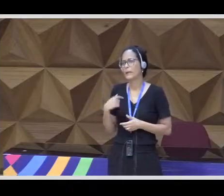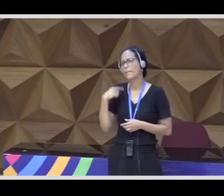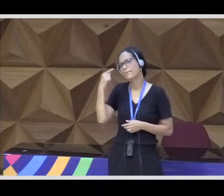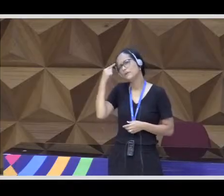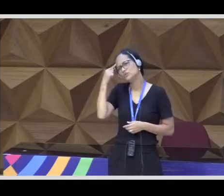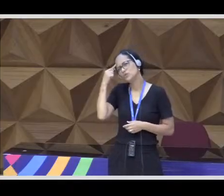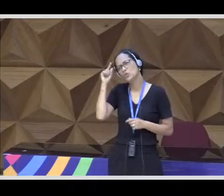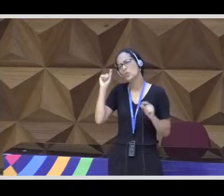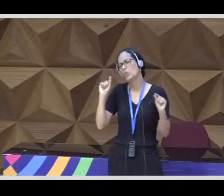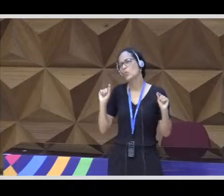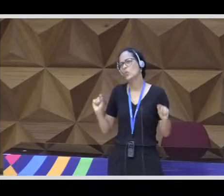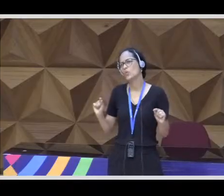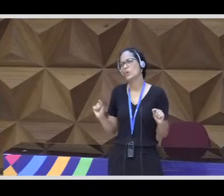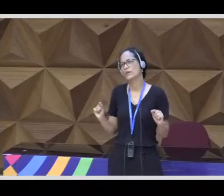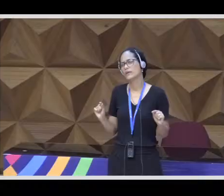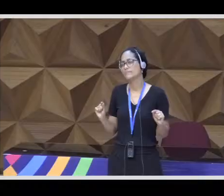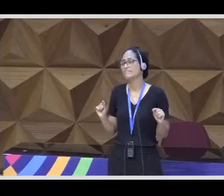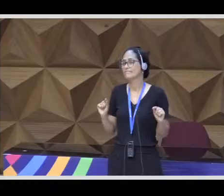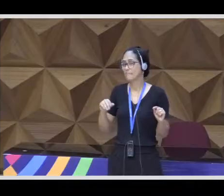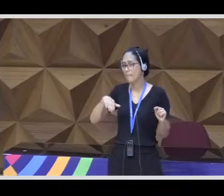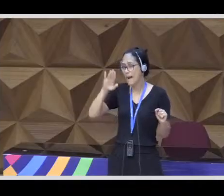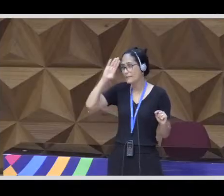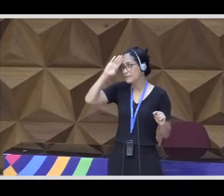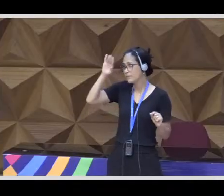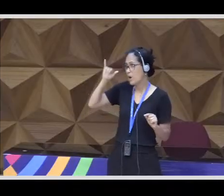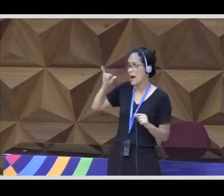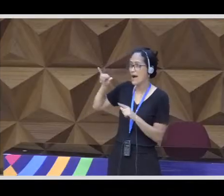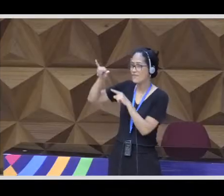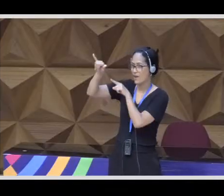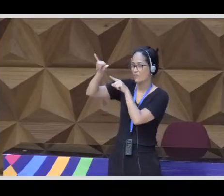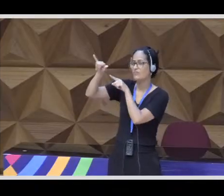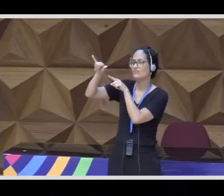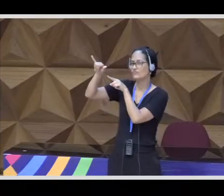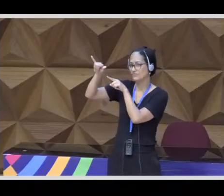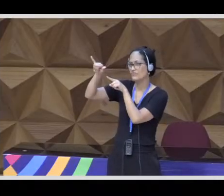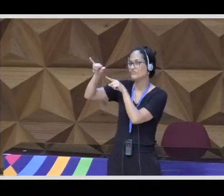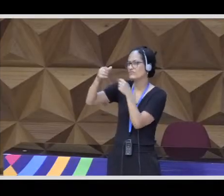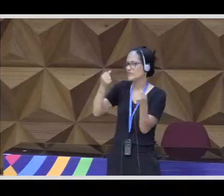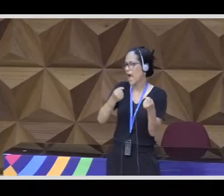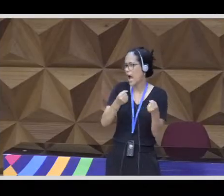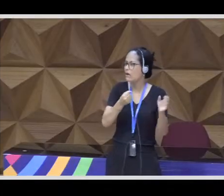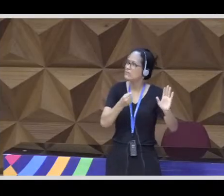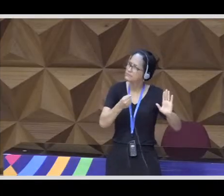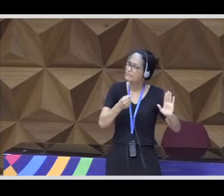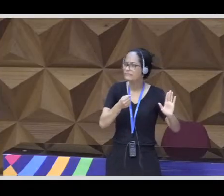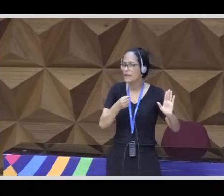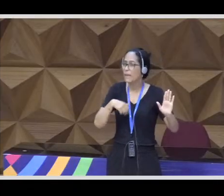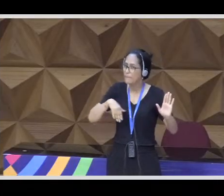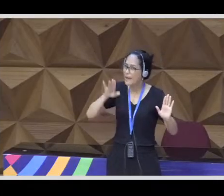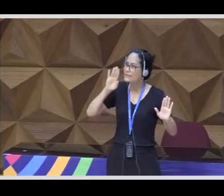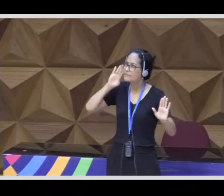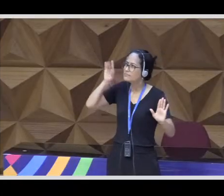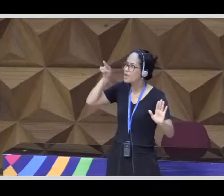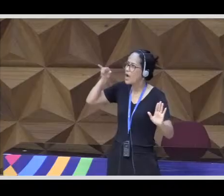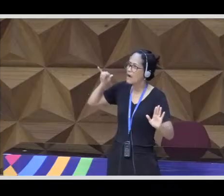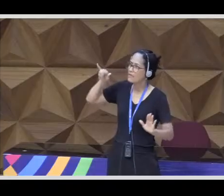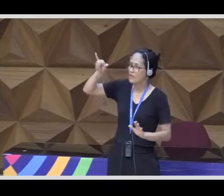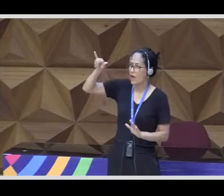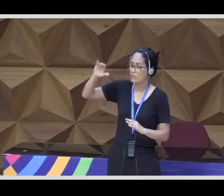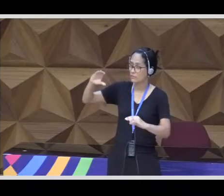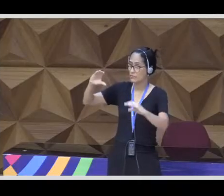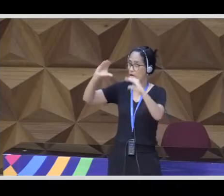thing we've done in this area would be with a plane. So for example, if you're wearing your VR headset and you're in the exit